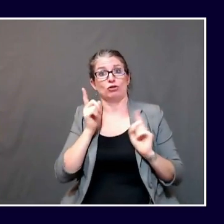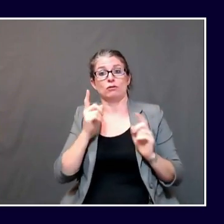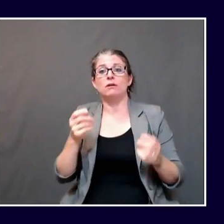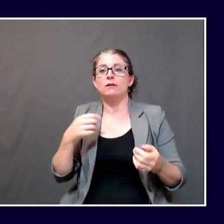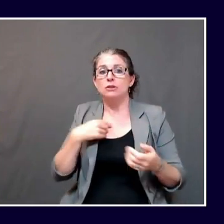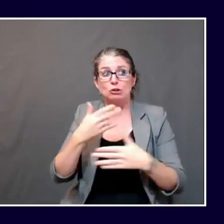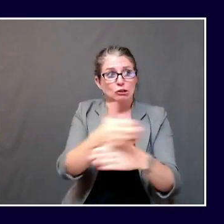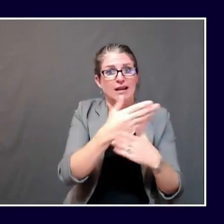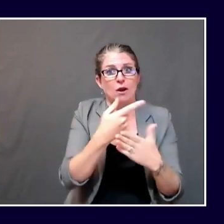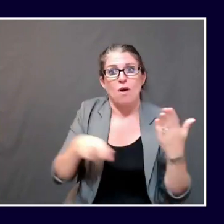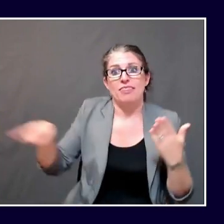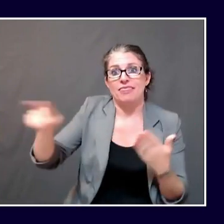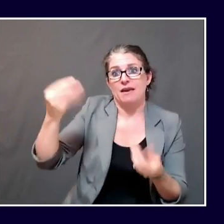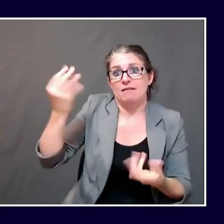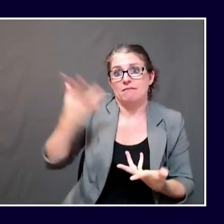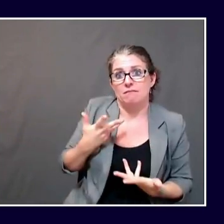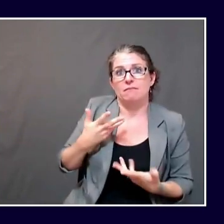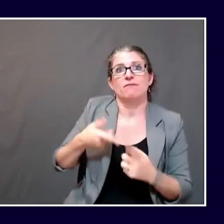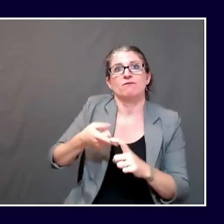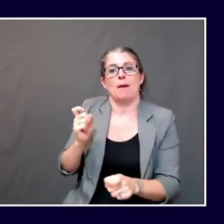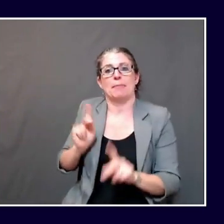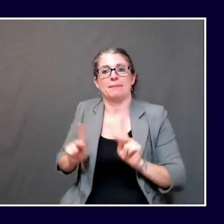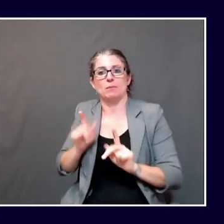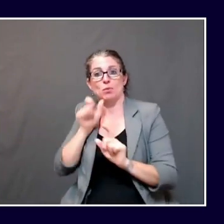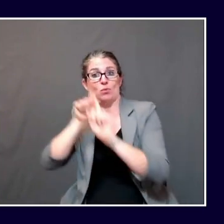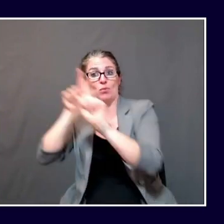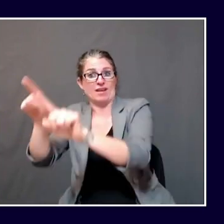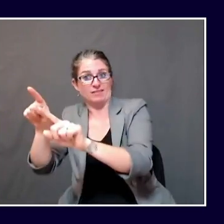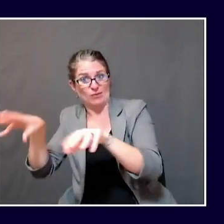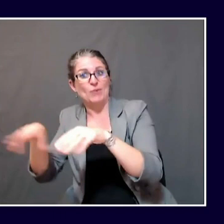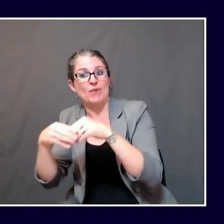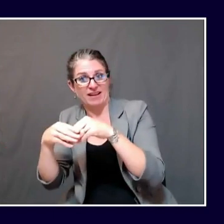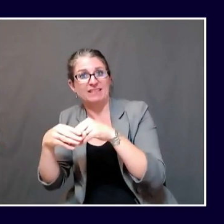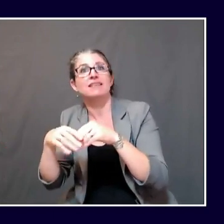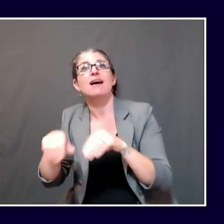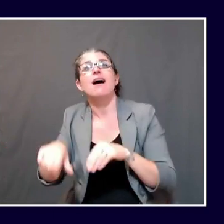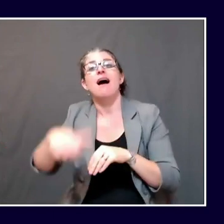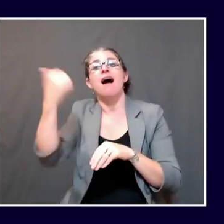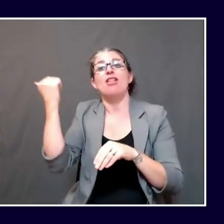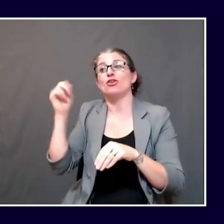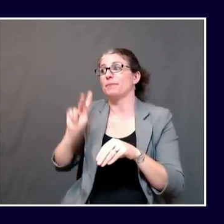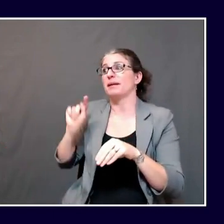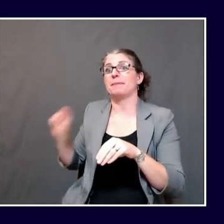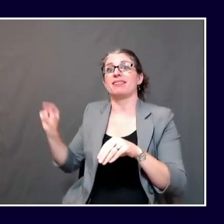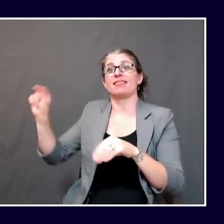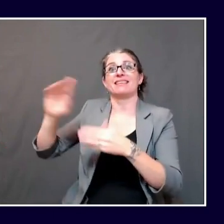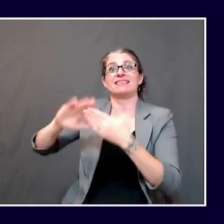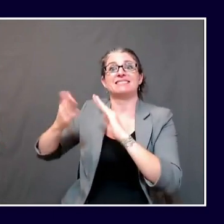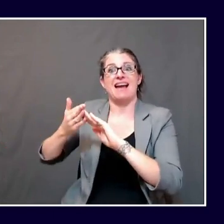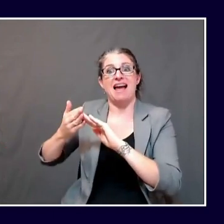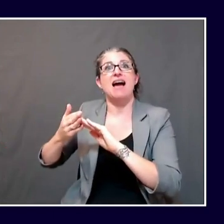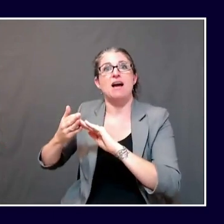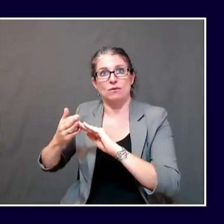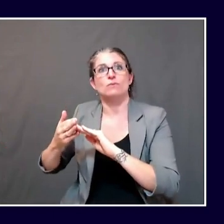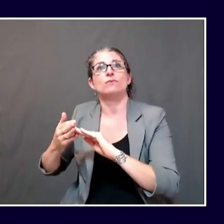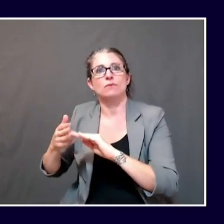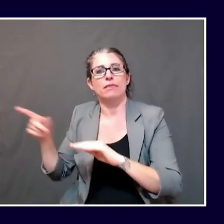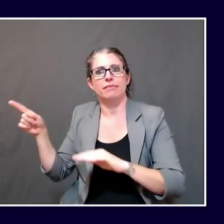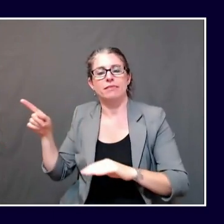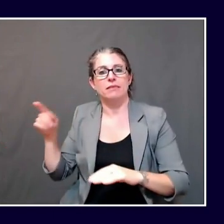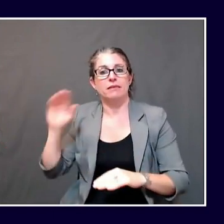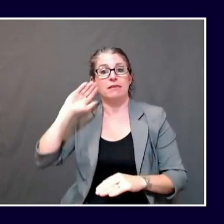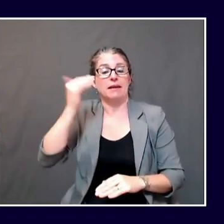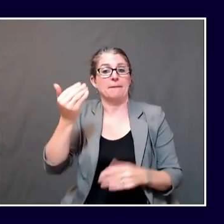in that area, not just in that town, but adjacent towns, really took it seriously. Businesses closed, town halls closed,